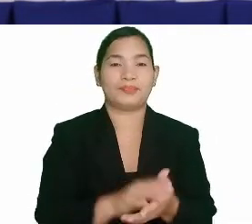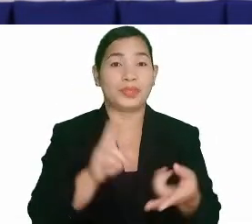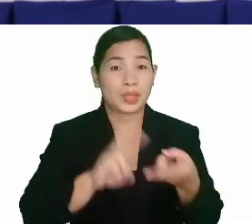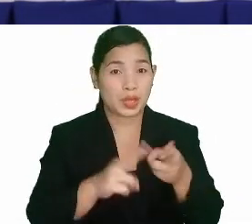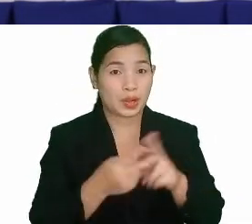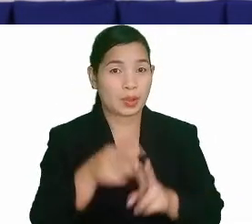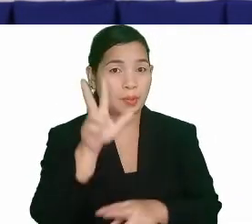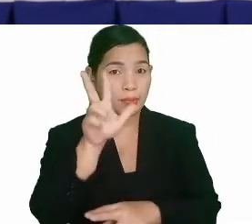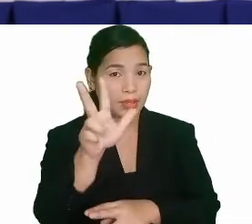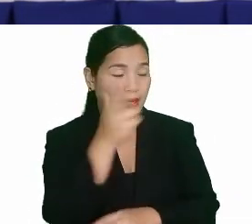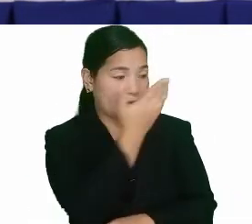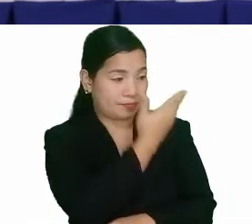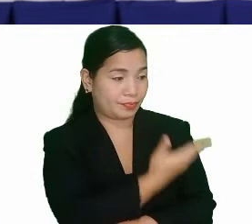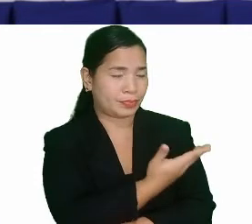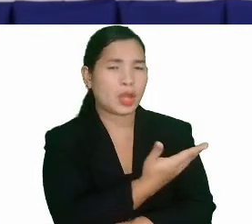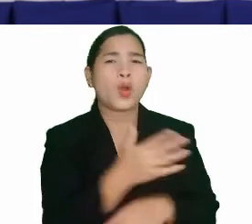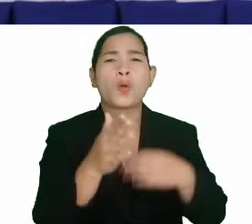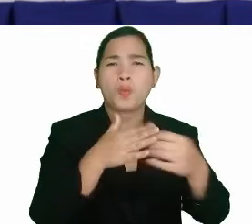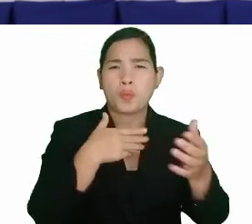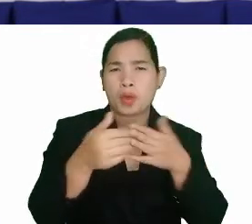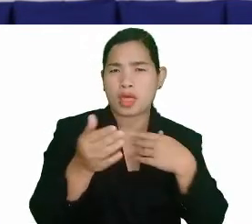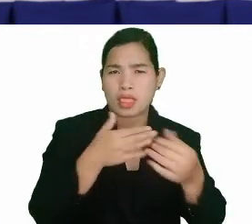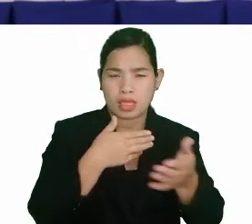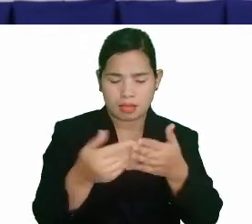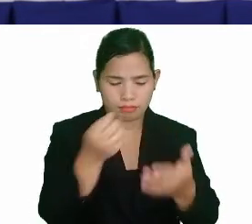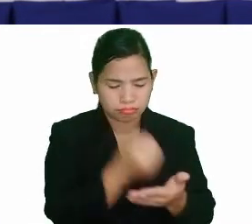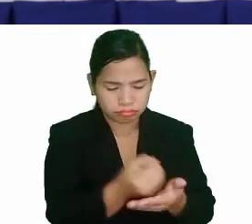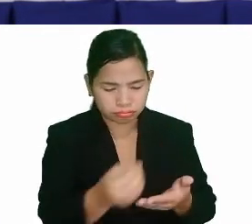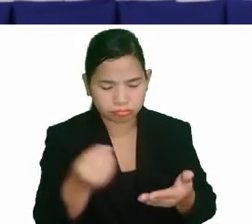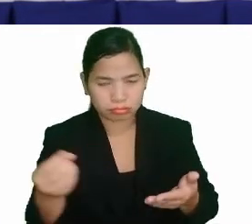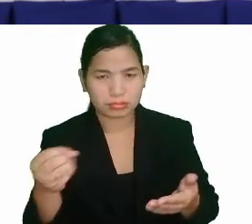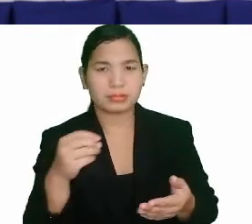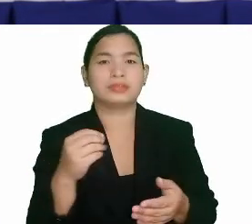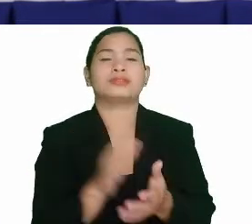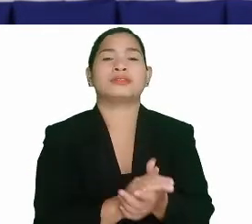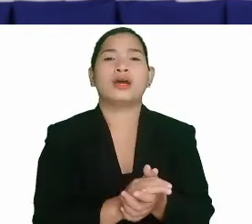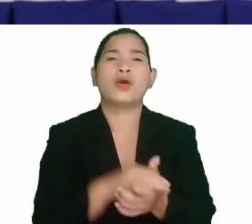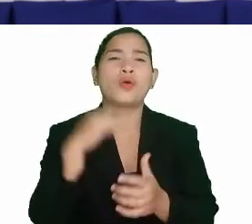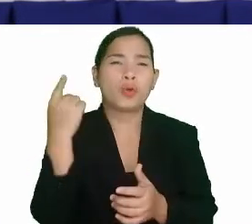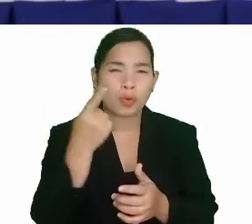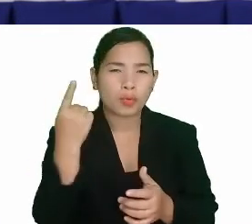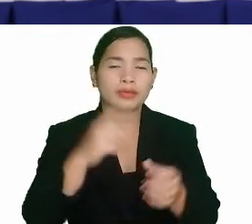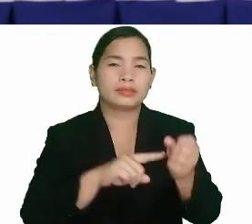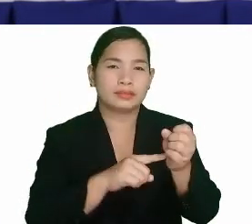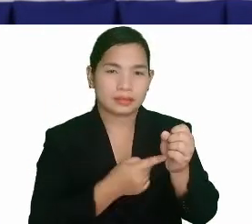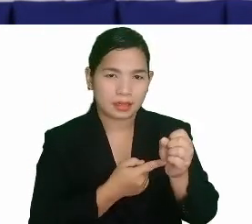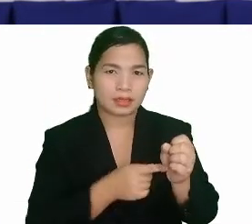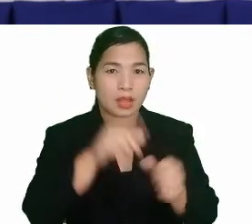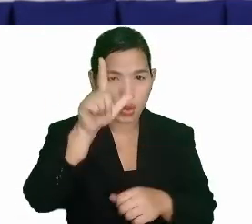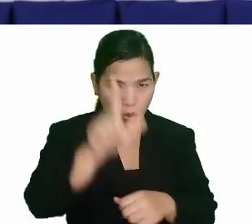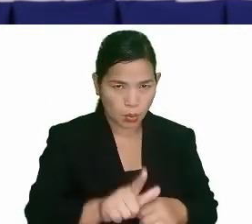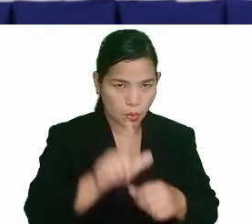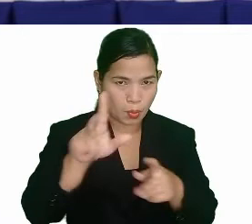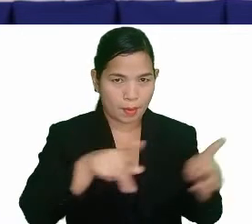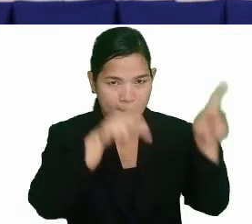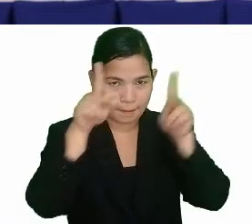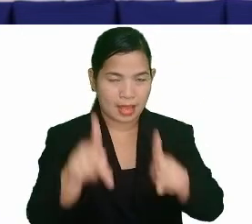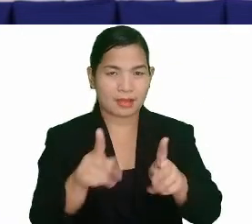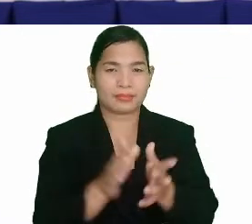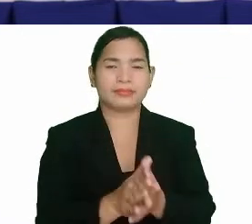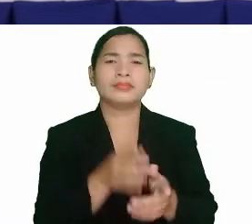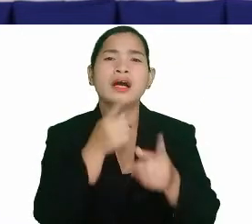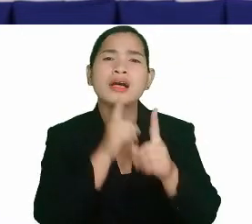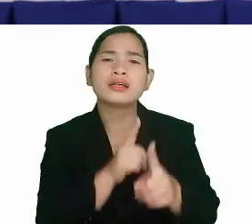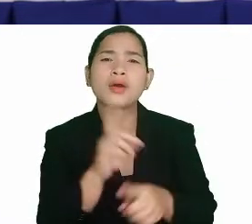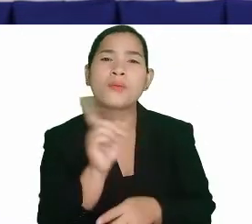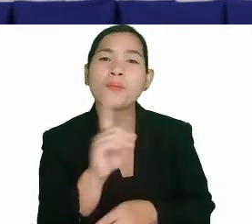Number 3. No matter what the specimen is, always start with low power magnifications. The